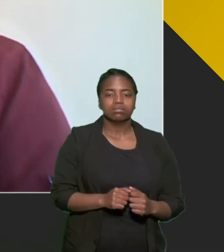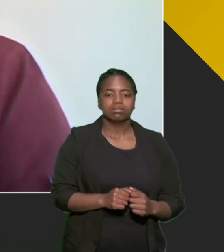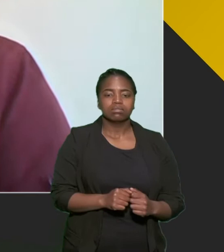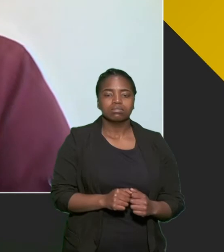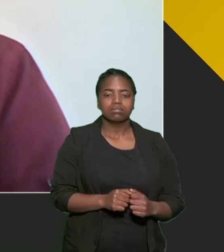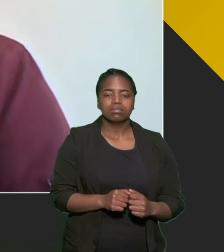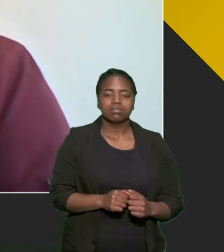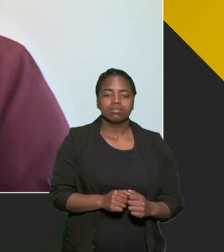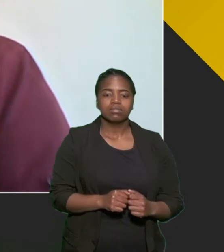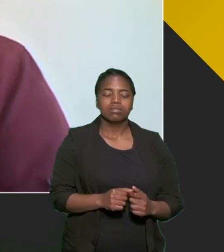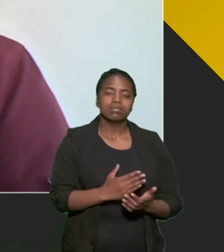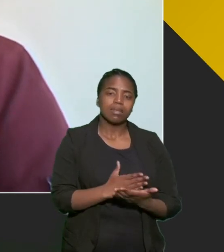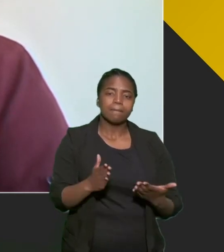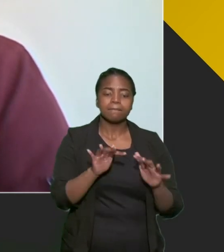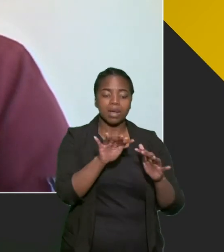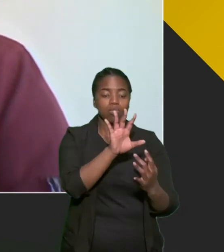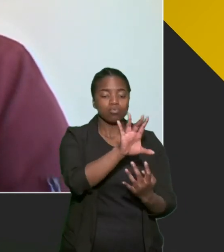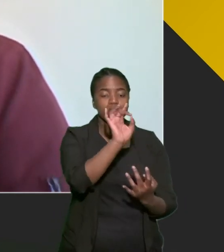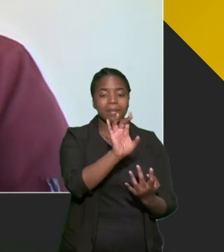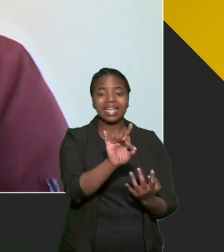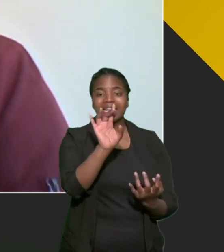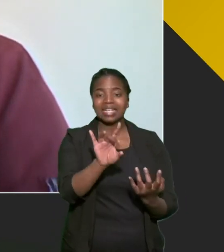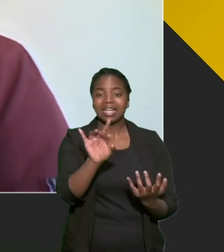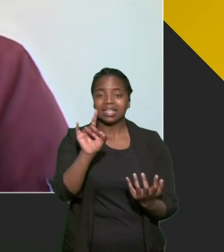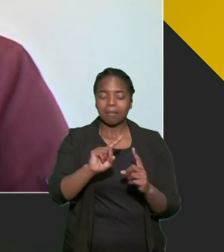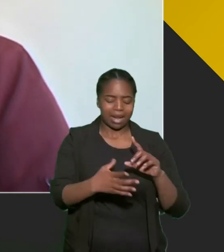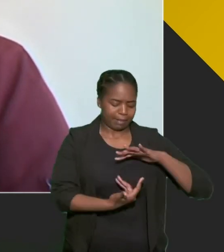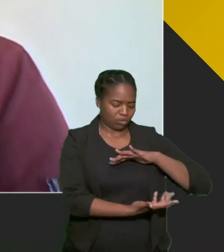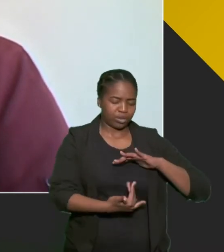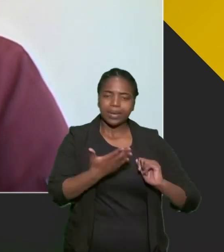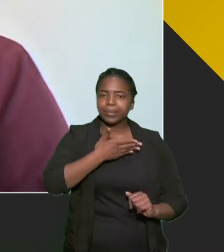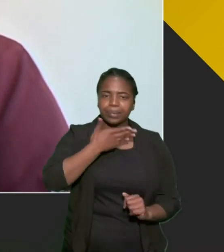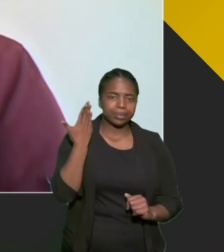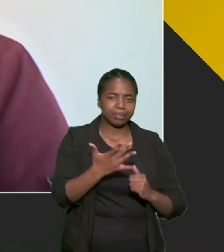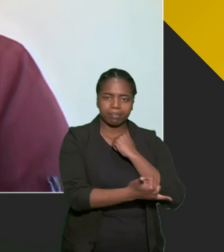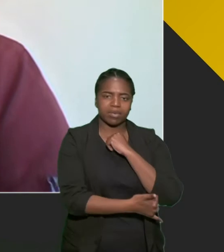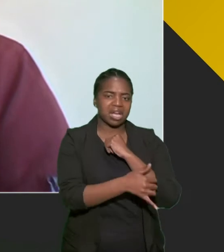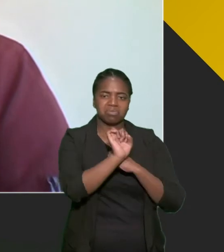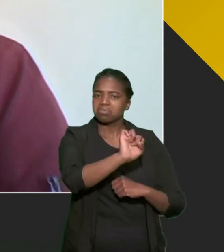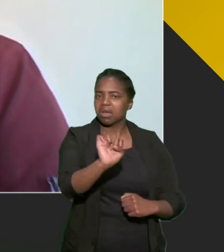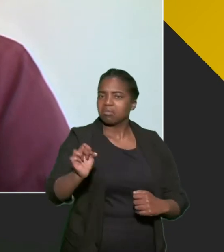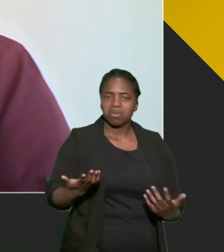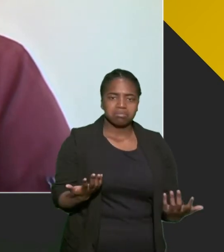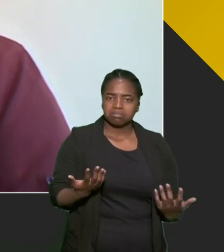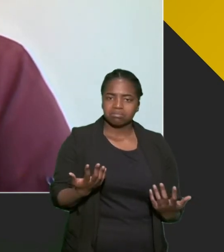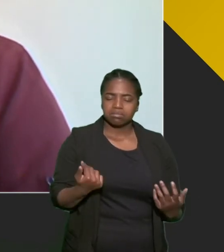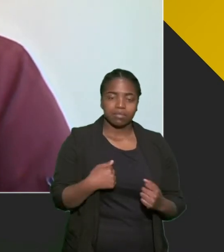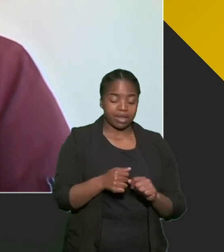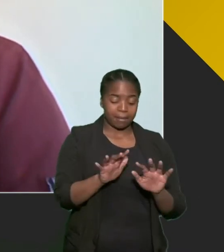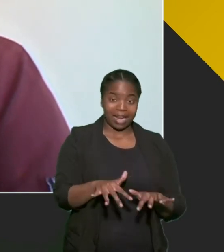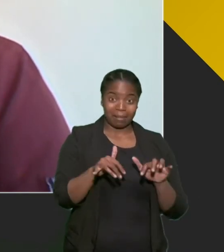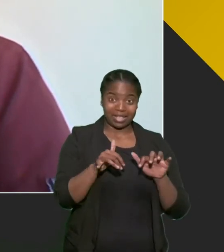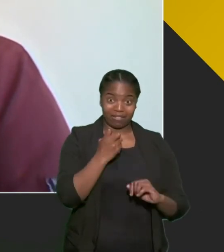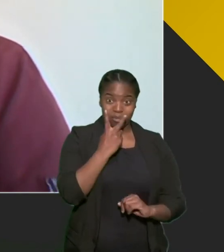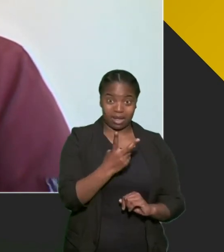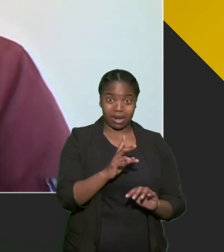we had people who were not educated, people who were not passionate about their country. And our parliament, if you